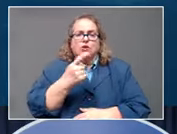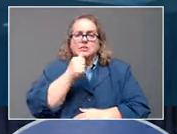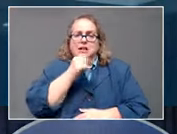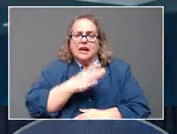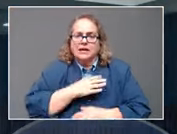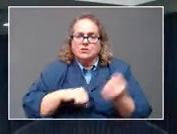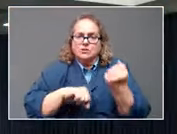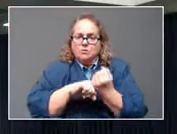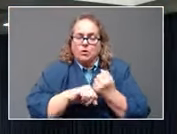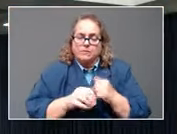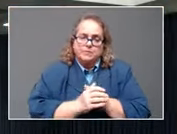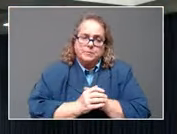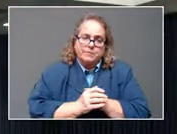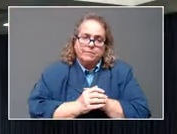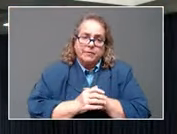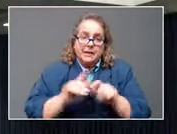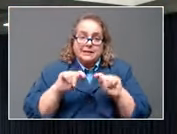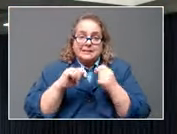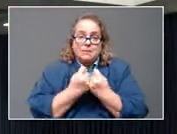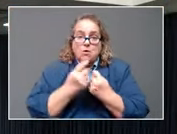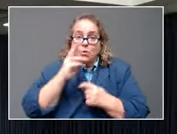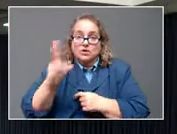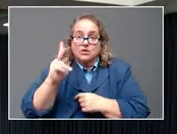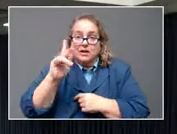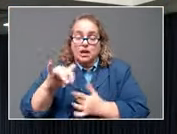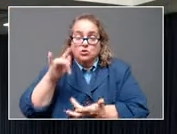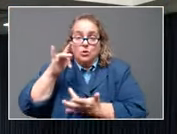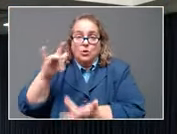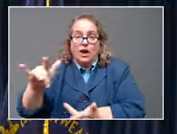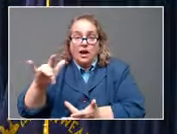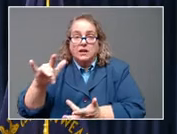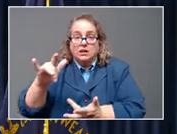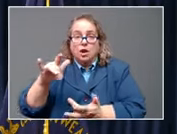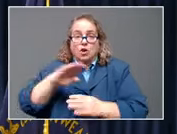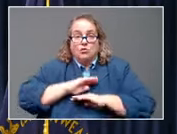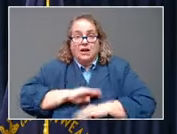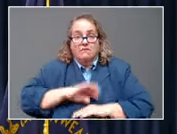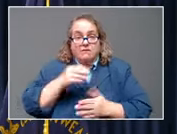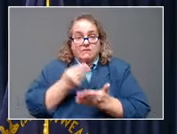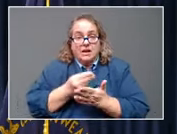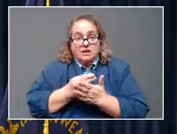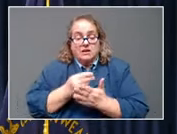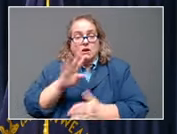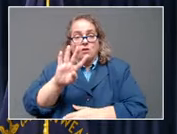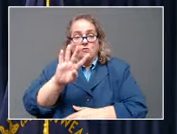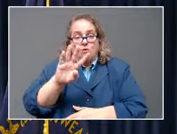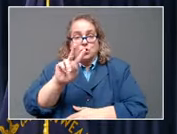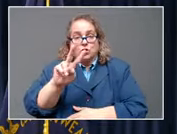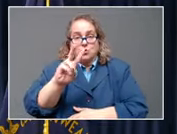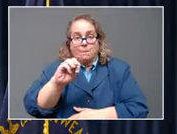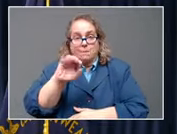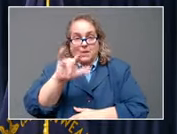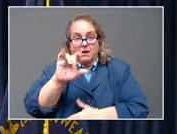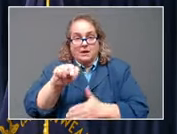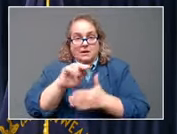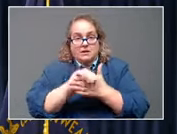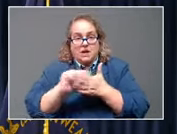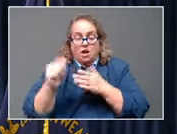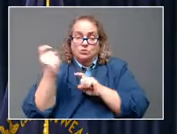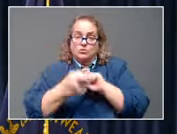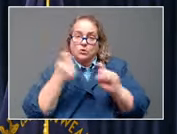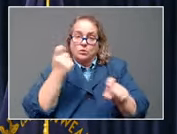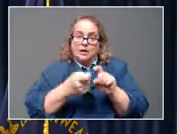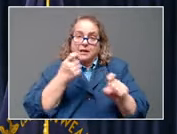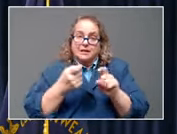Kentucky Tornado Relief Fund now up to just under $42 million donated. We have